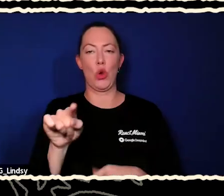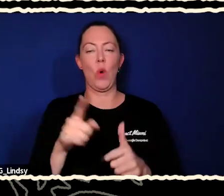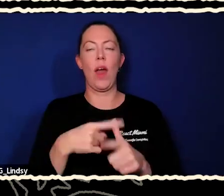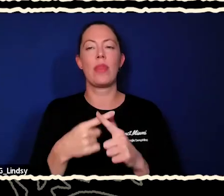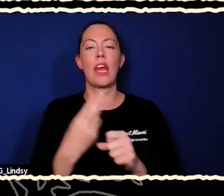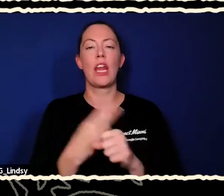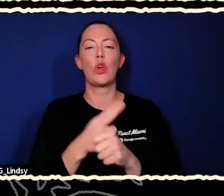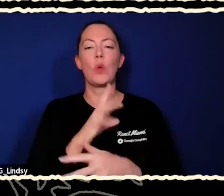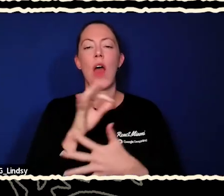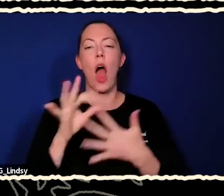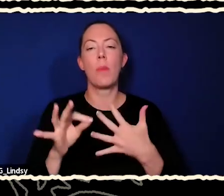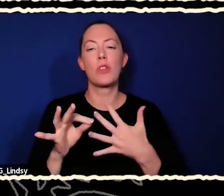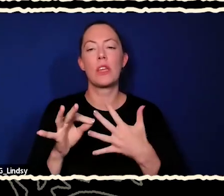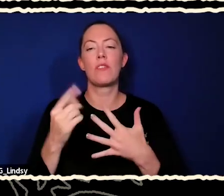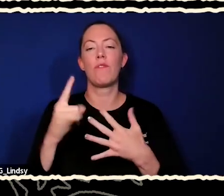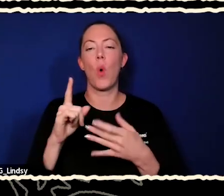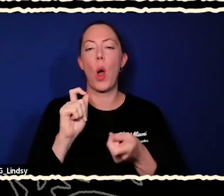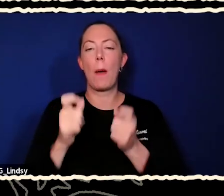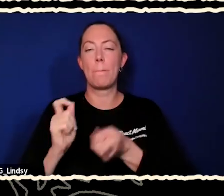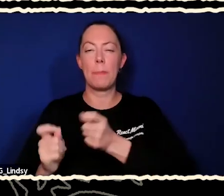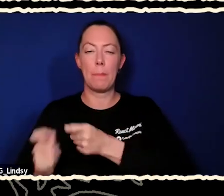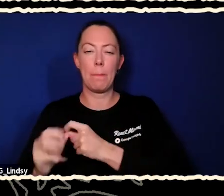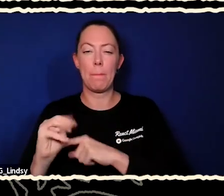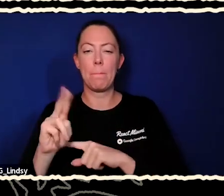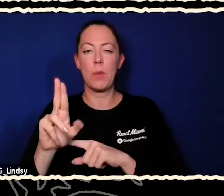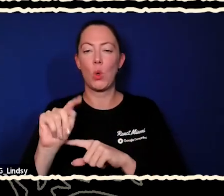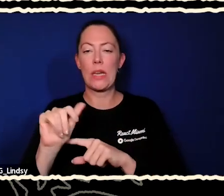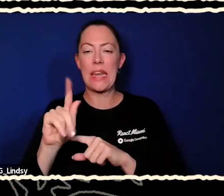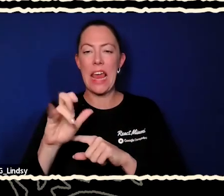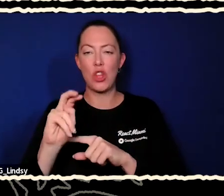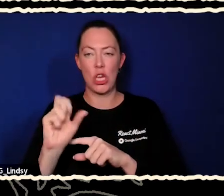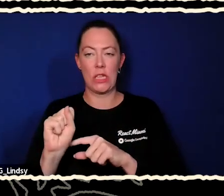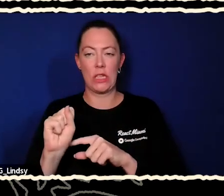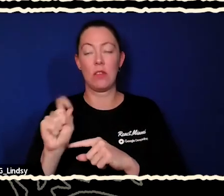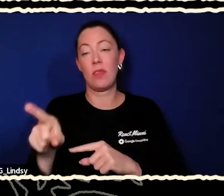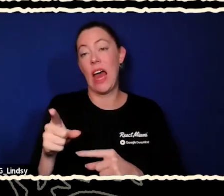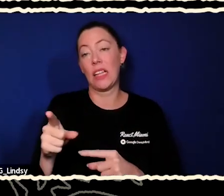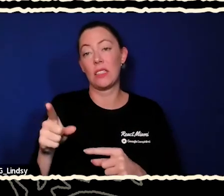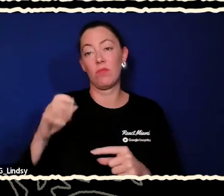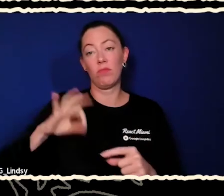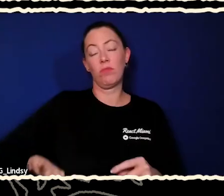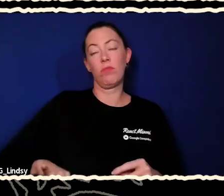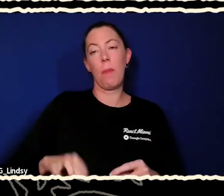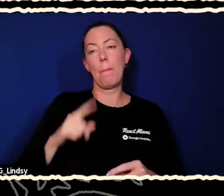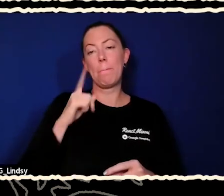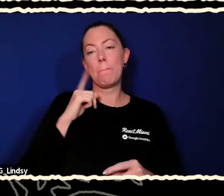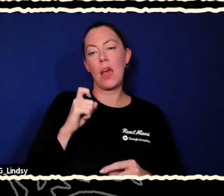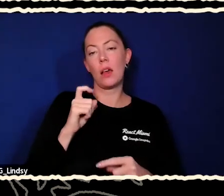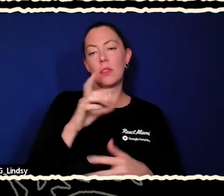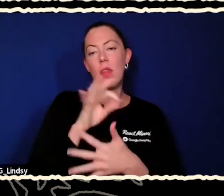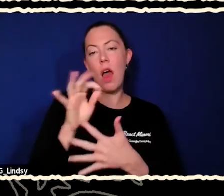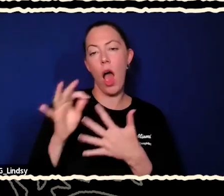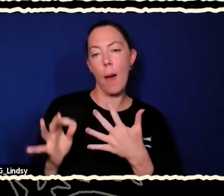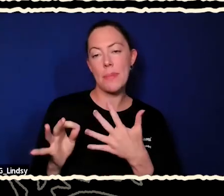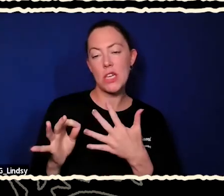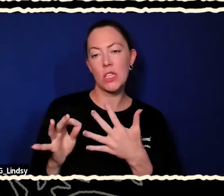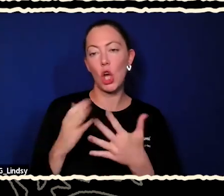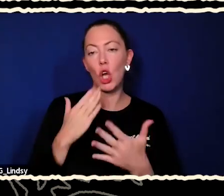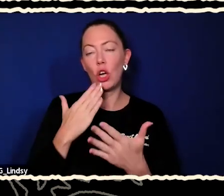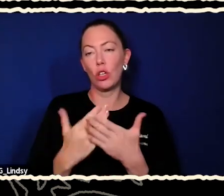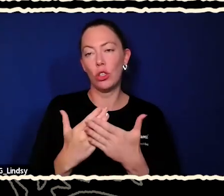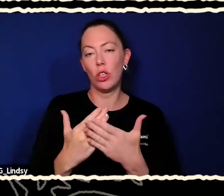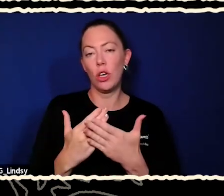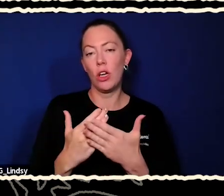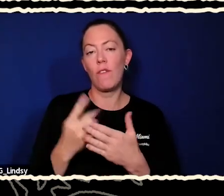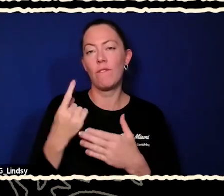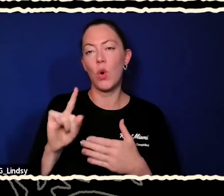mutation, options. This is really good. Why? Right, you can use this, wait, I hate that. You can use this